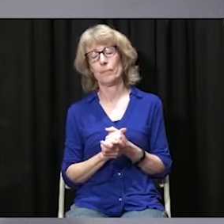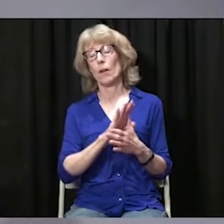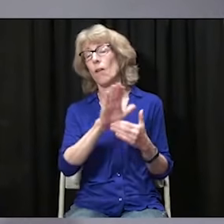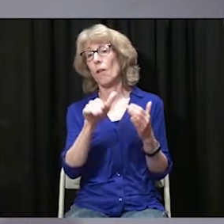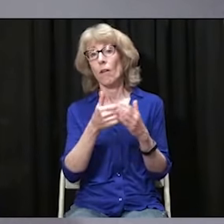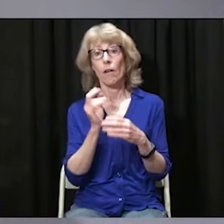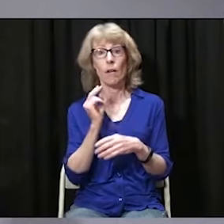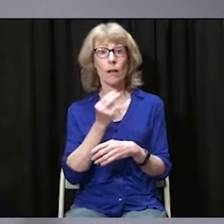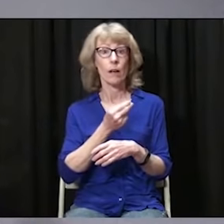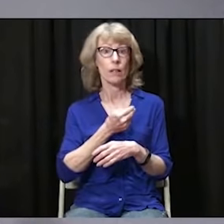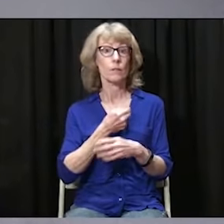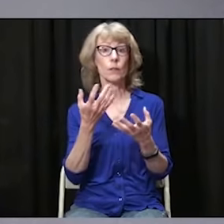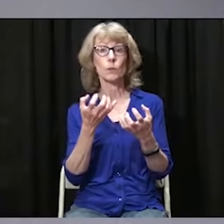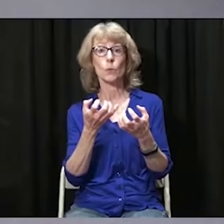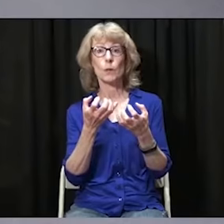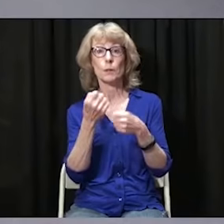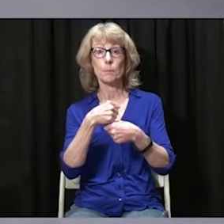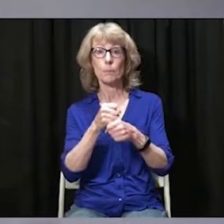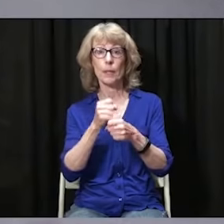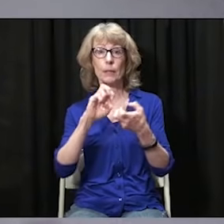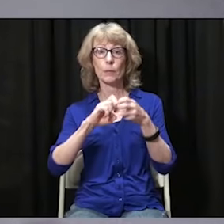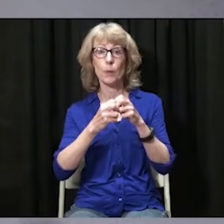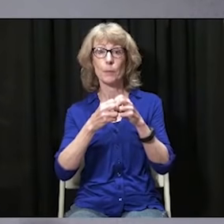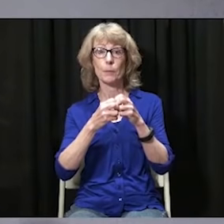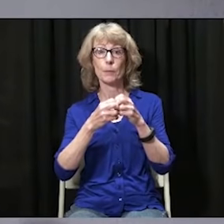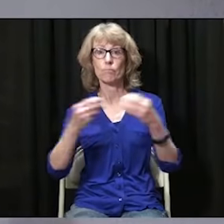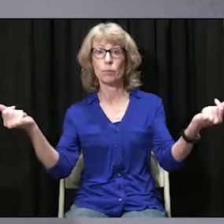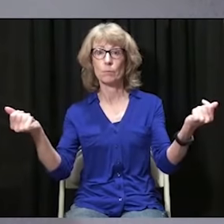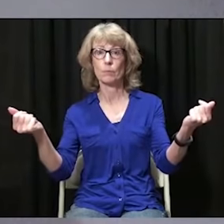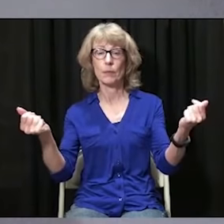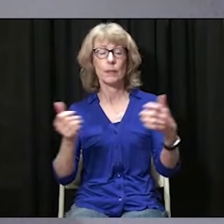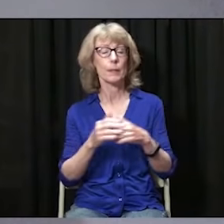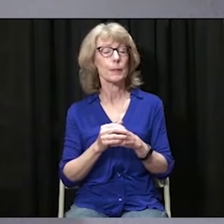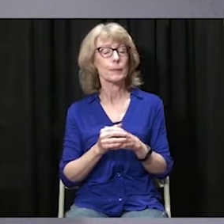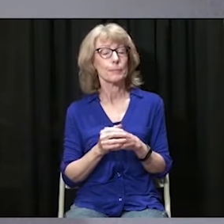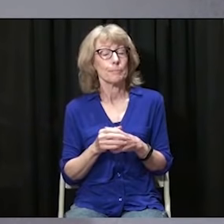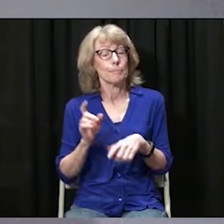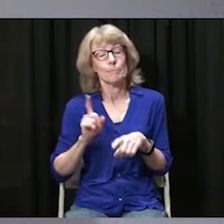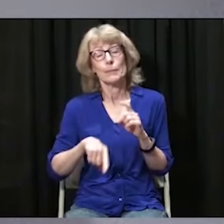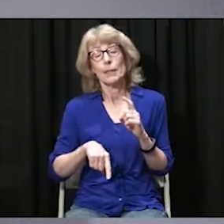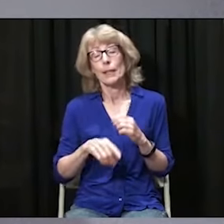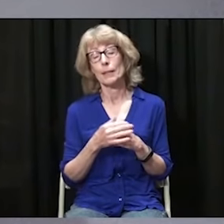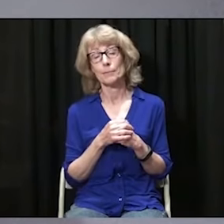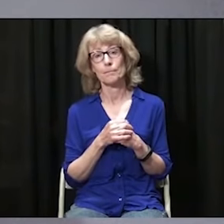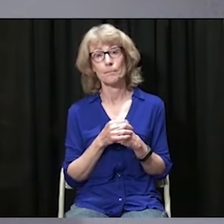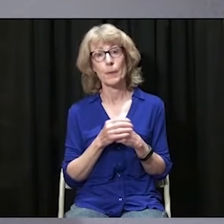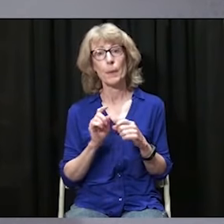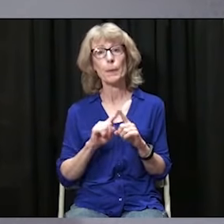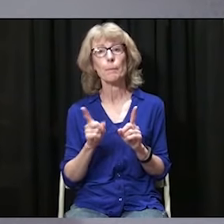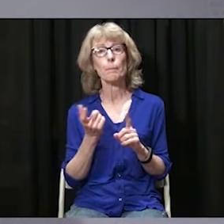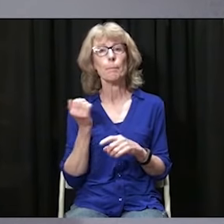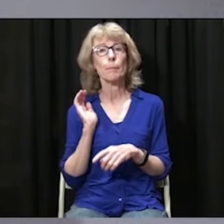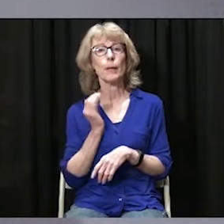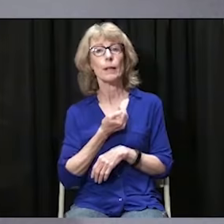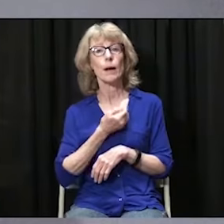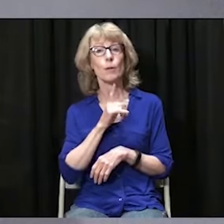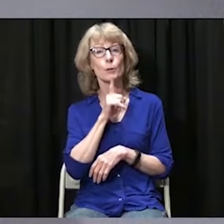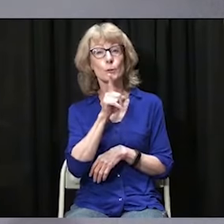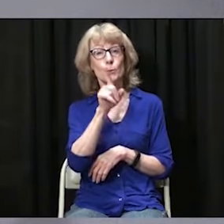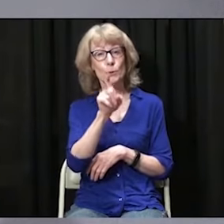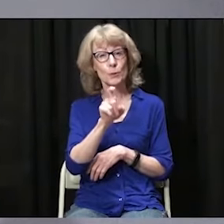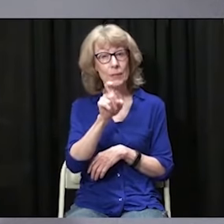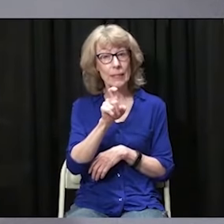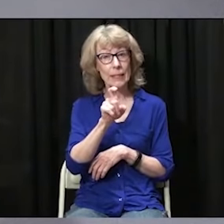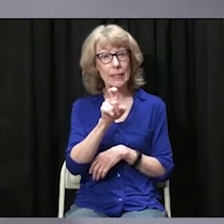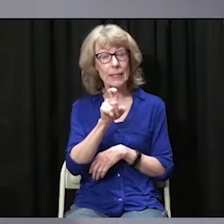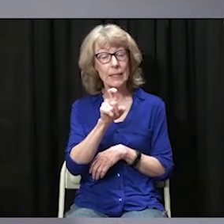snap our fingers and just make them go away. We all do. But the deeper need is not just that a